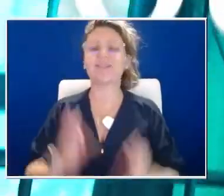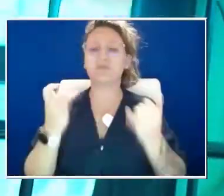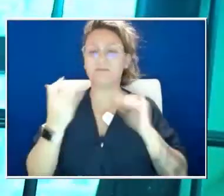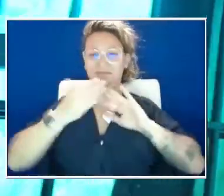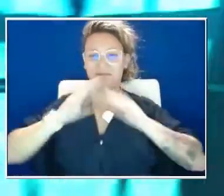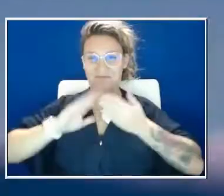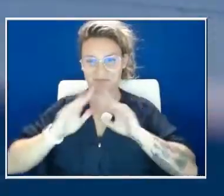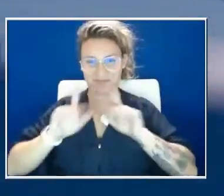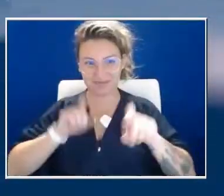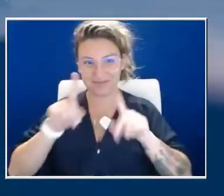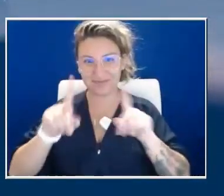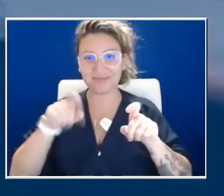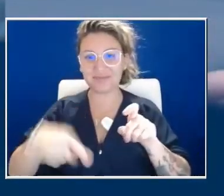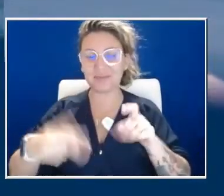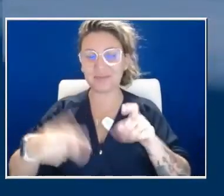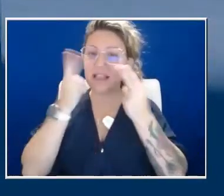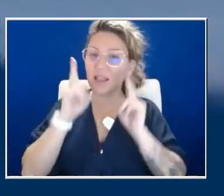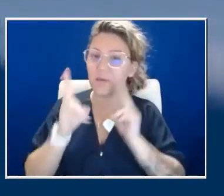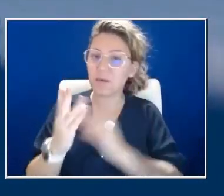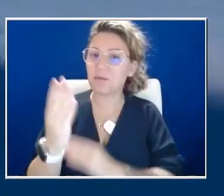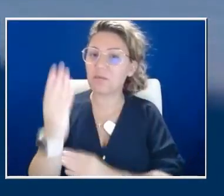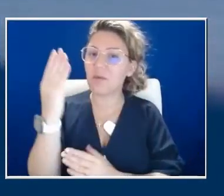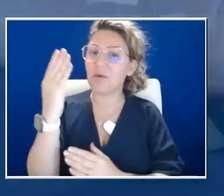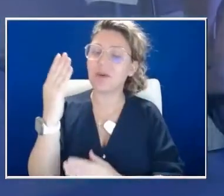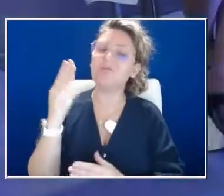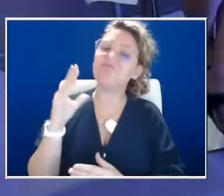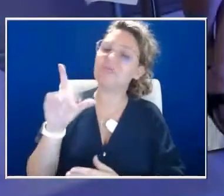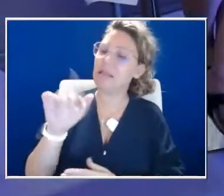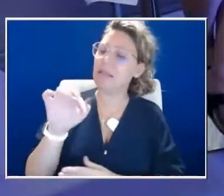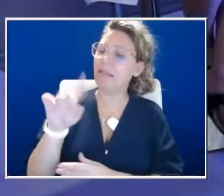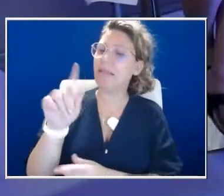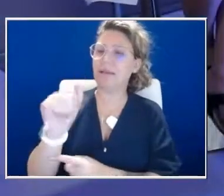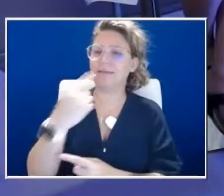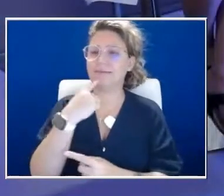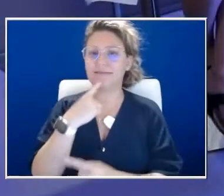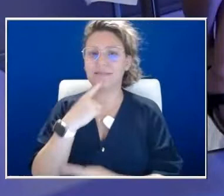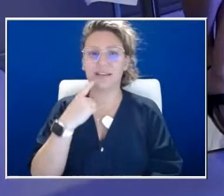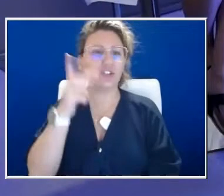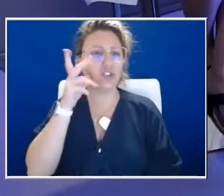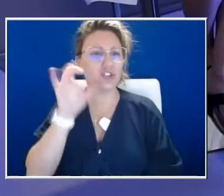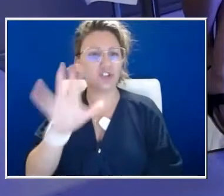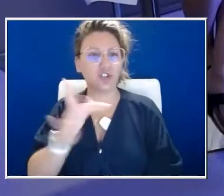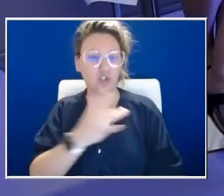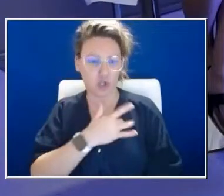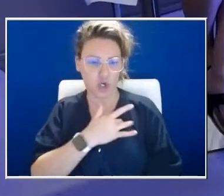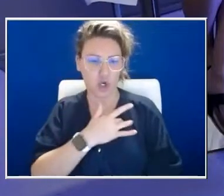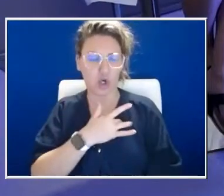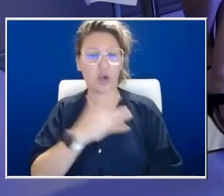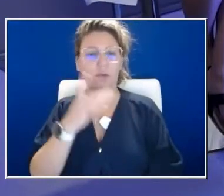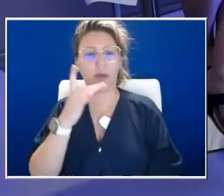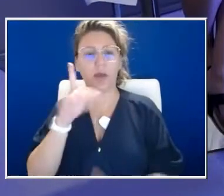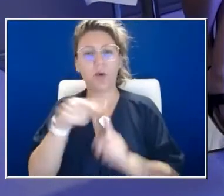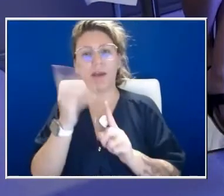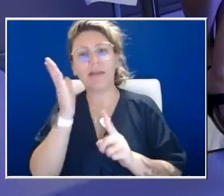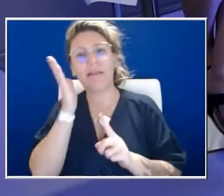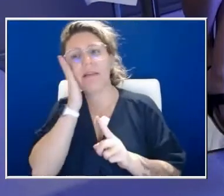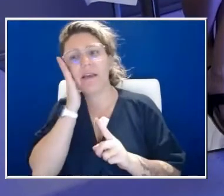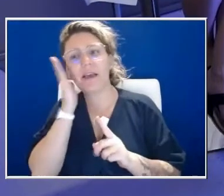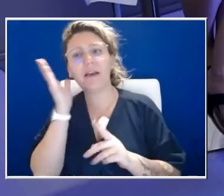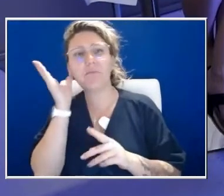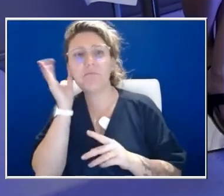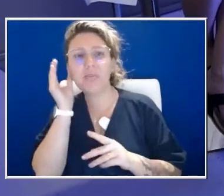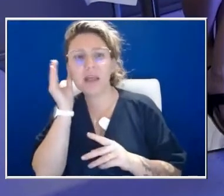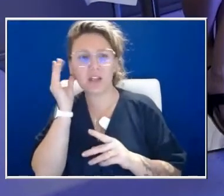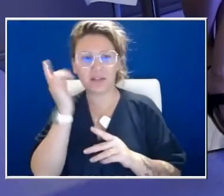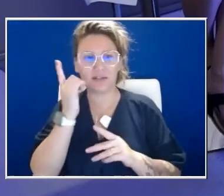this Halloween morning. Dr. Hughes Thompson, Lisa says she can hear her heartbeat when she's laying on her pillow. Is there something wrong with my